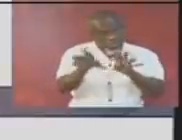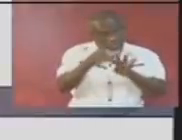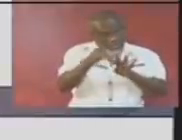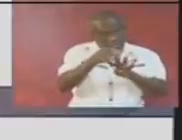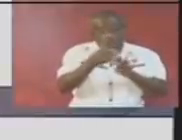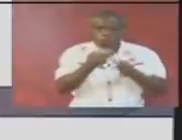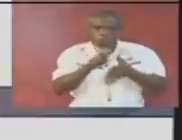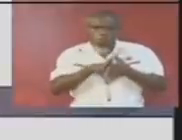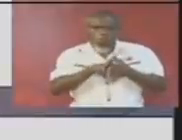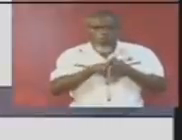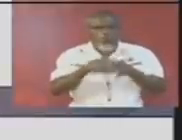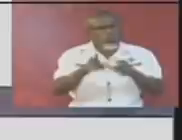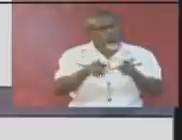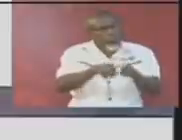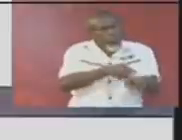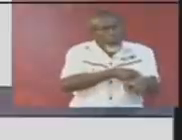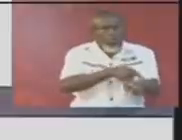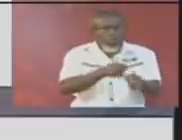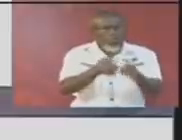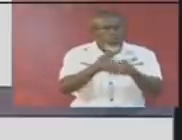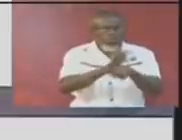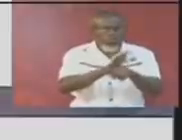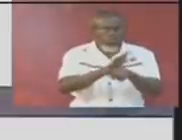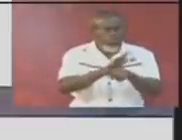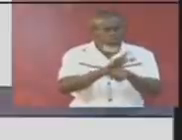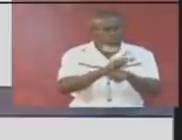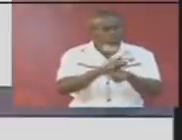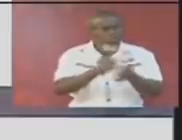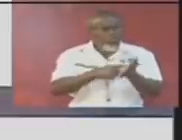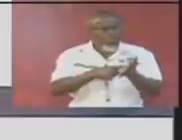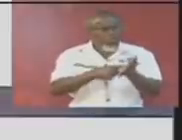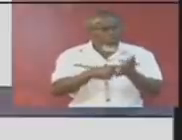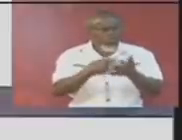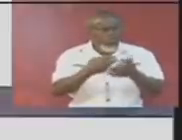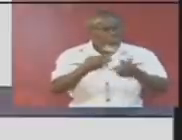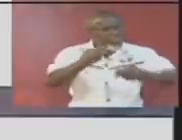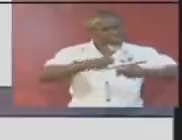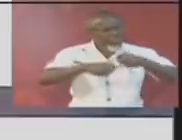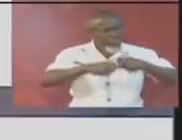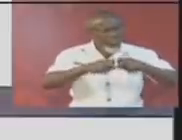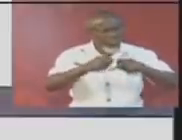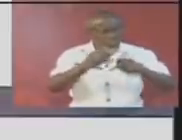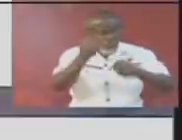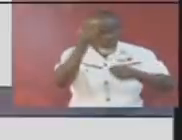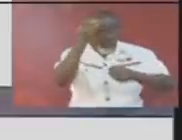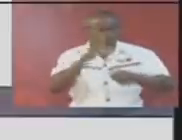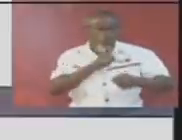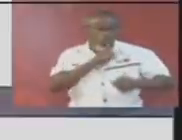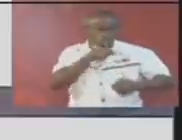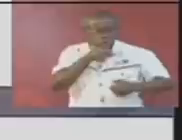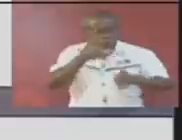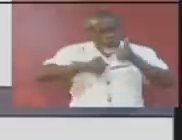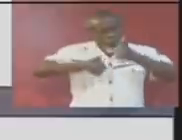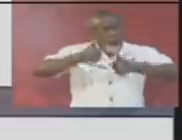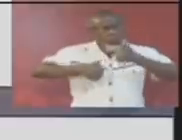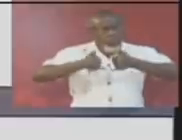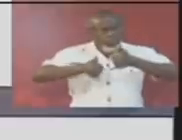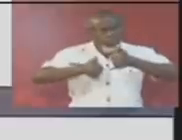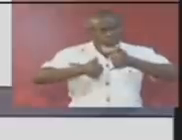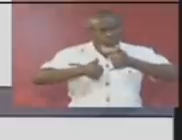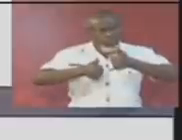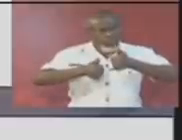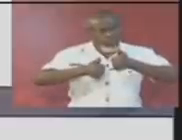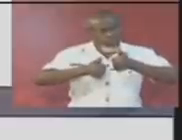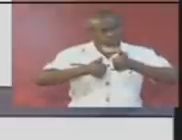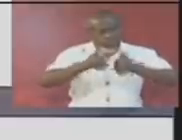it's very, very difficult at times to differentiate. The best advice that I would give is that for those of